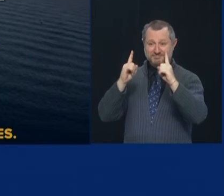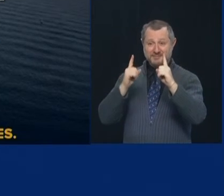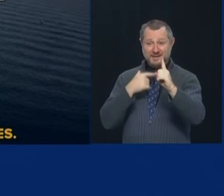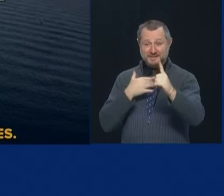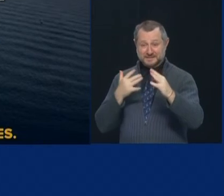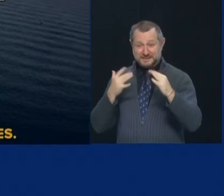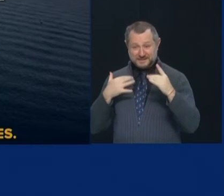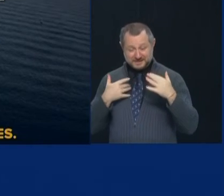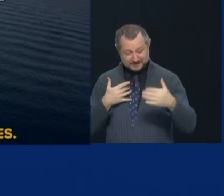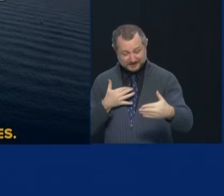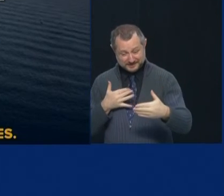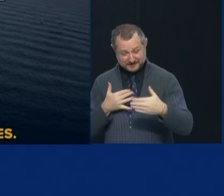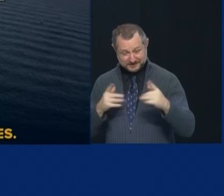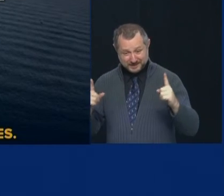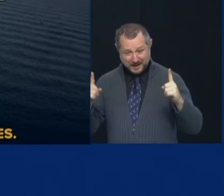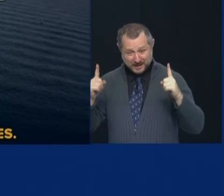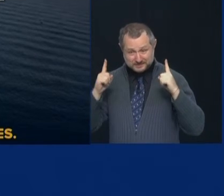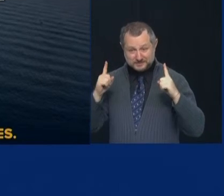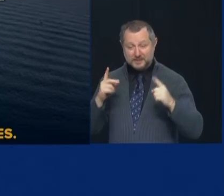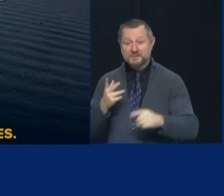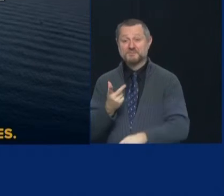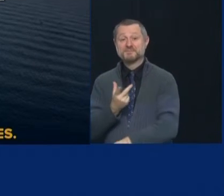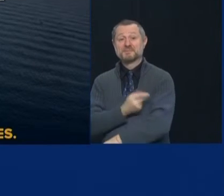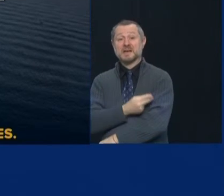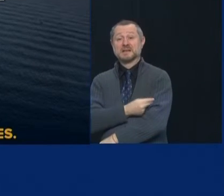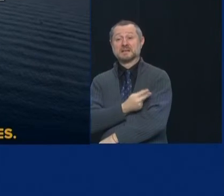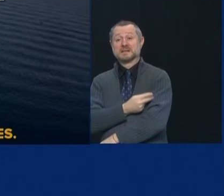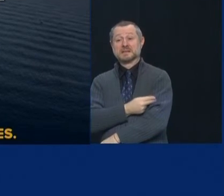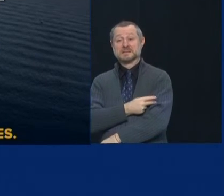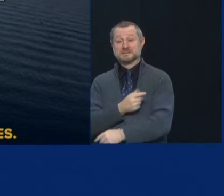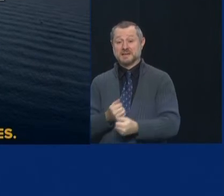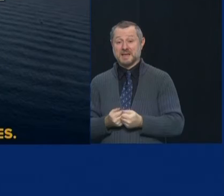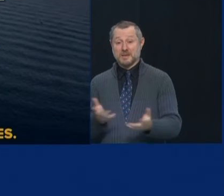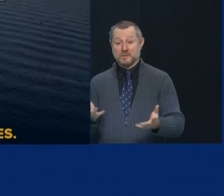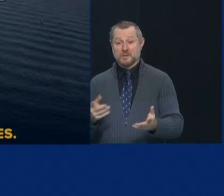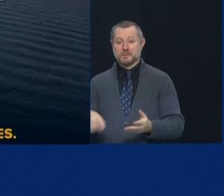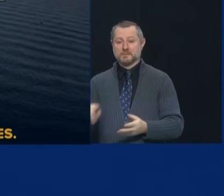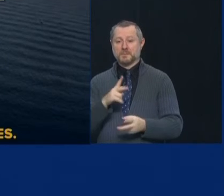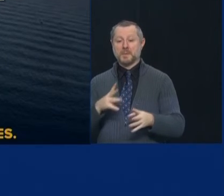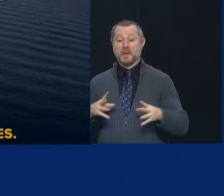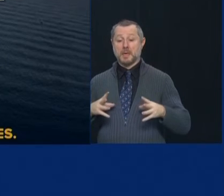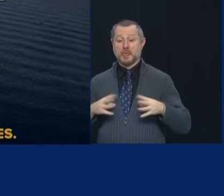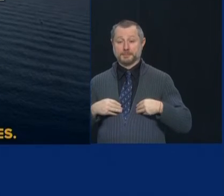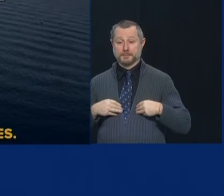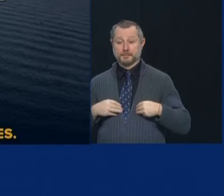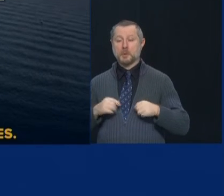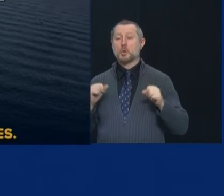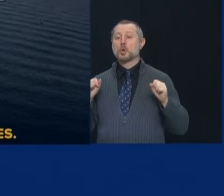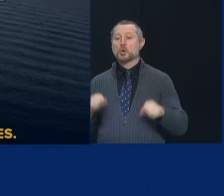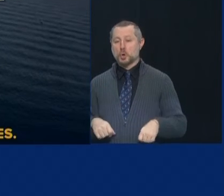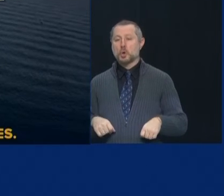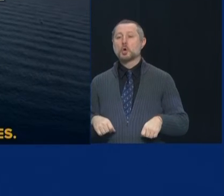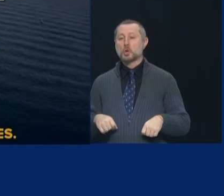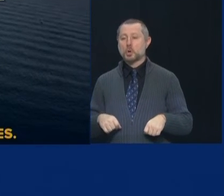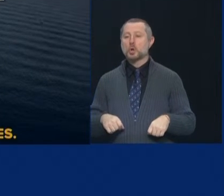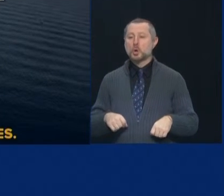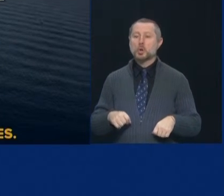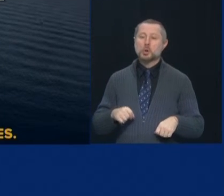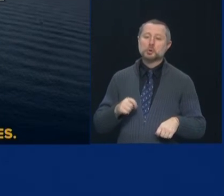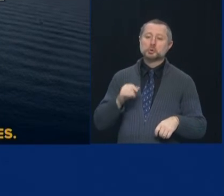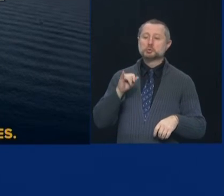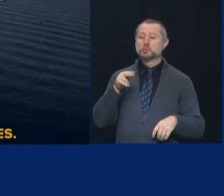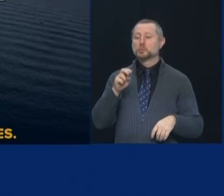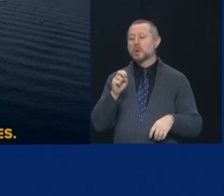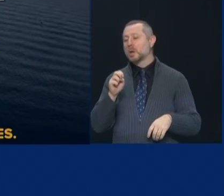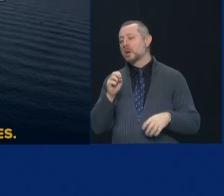we administer, that people accept, that could happen as early as June, could happen as